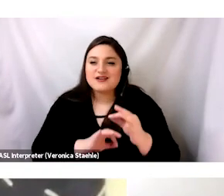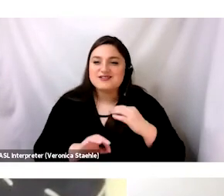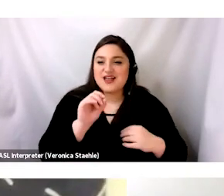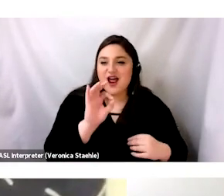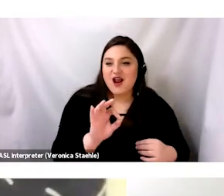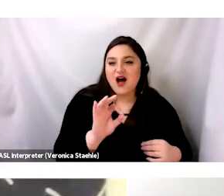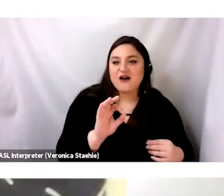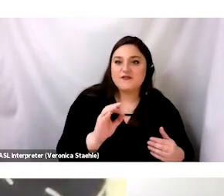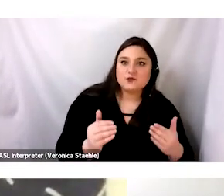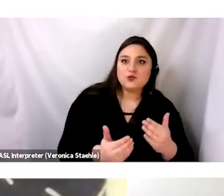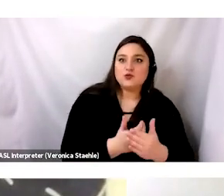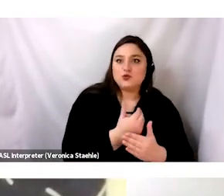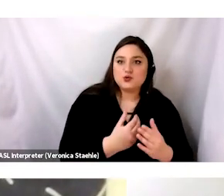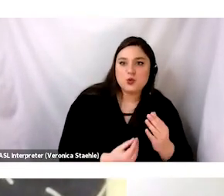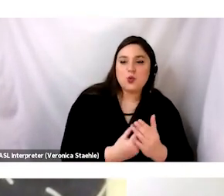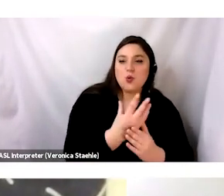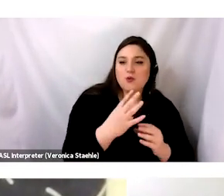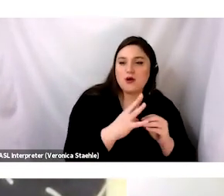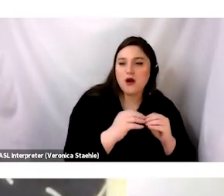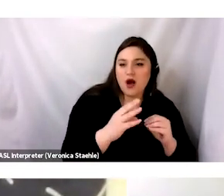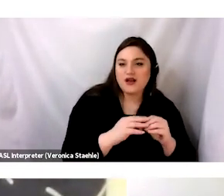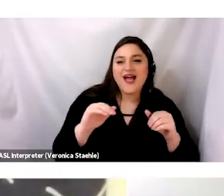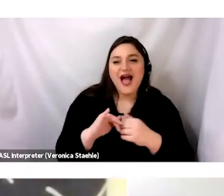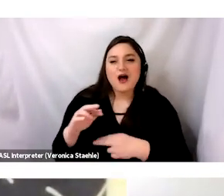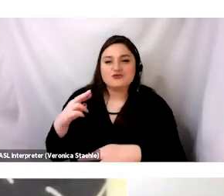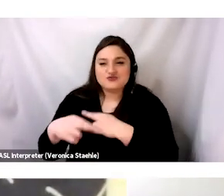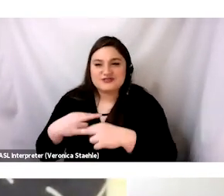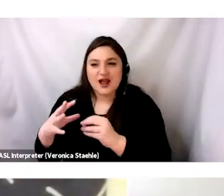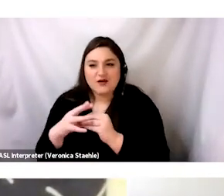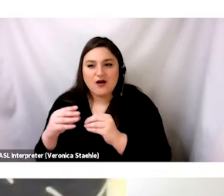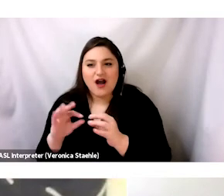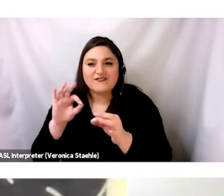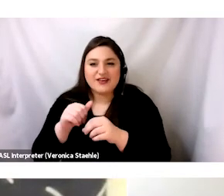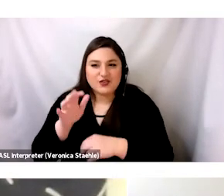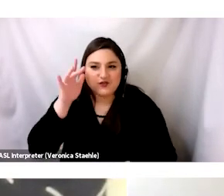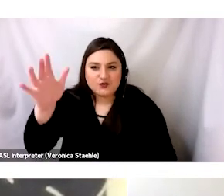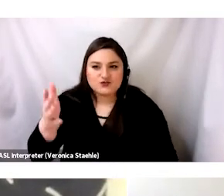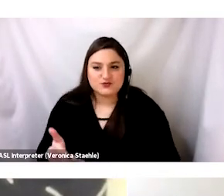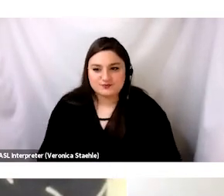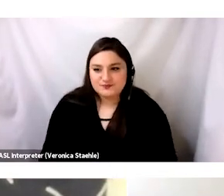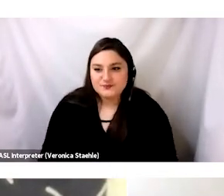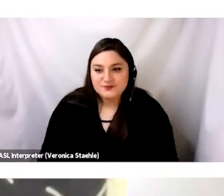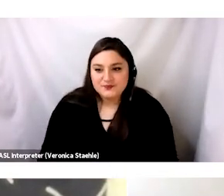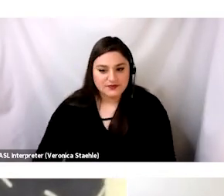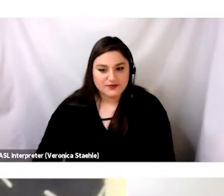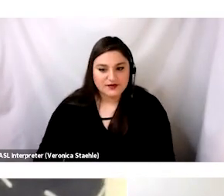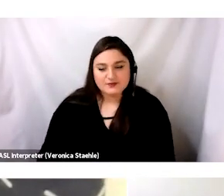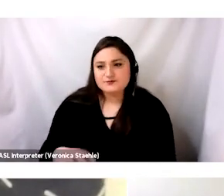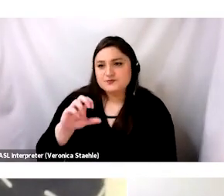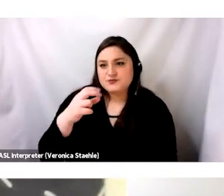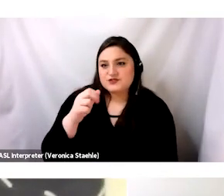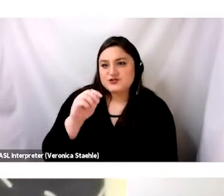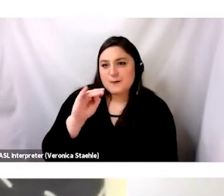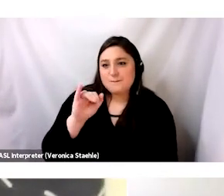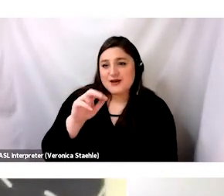industry, as opposed to the continued use of virgin cotton? How does this fit into quote unquote cotton futures? I don't